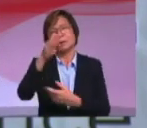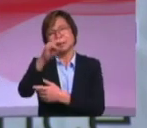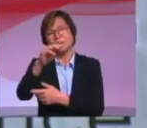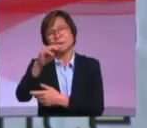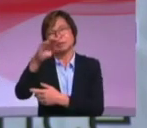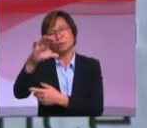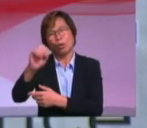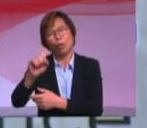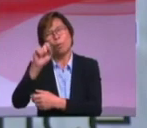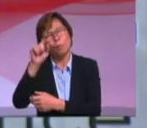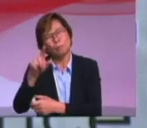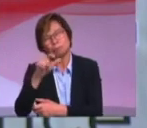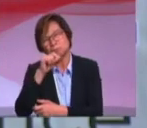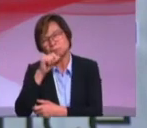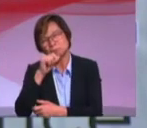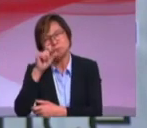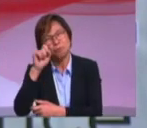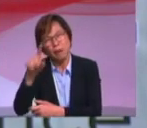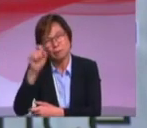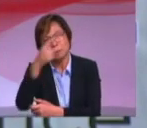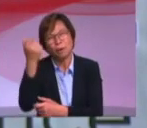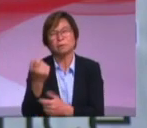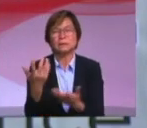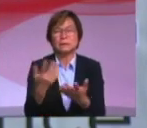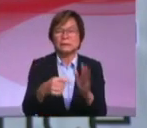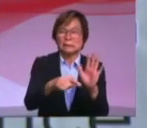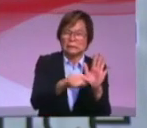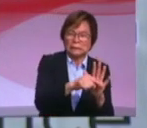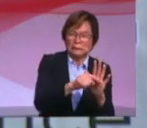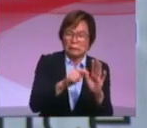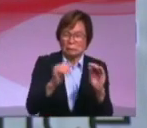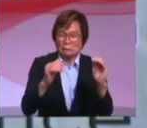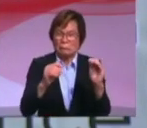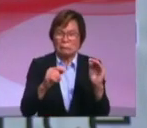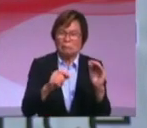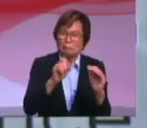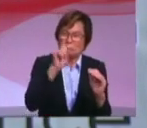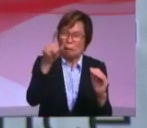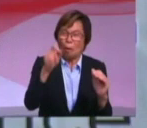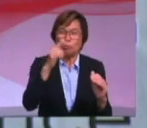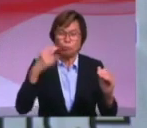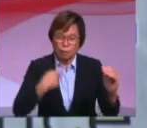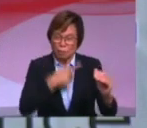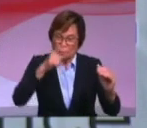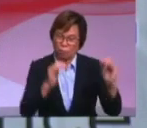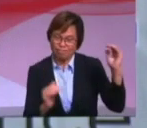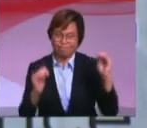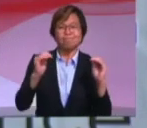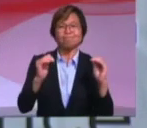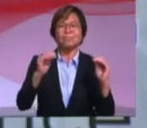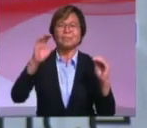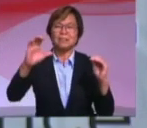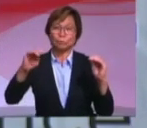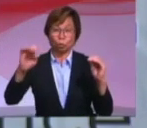costly so the impact is very costly because of that we have to balance it out with uh cmco and so far i think